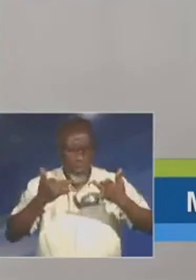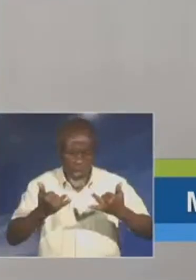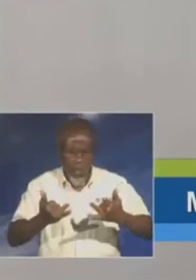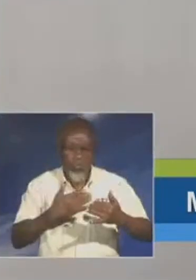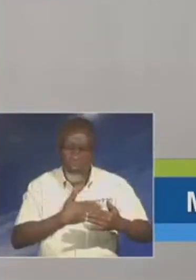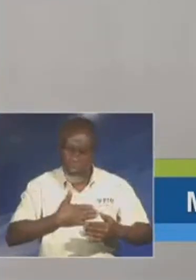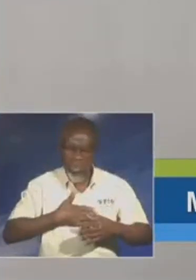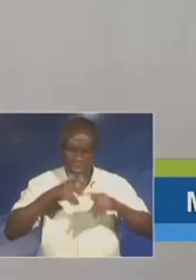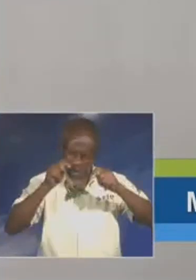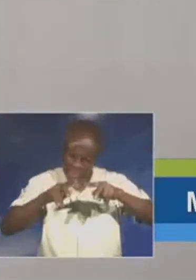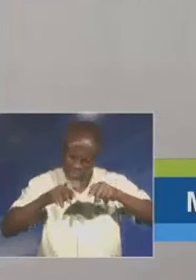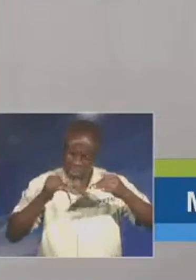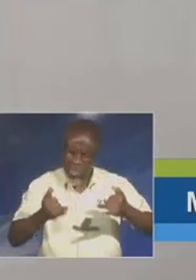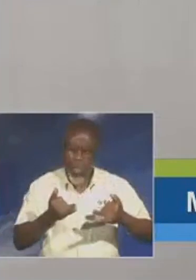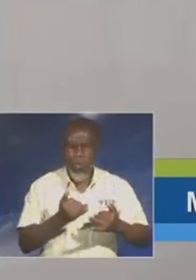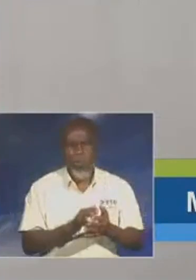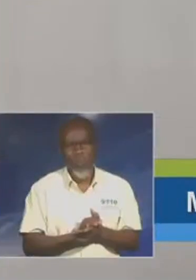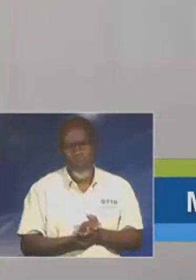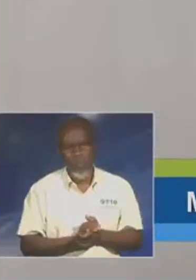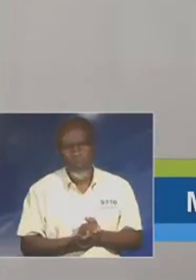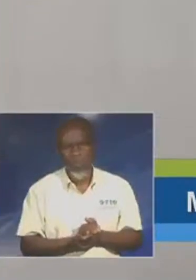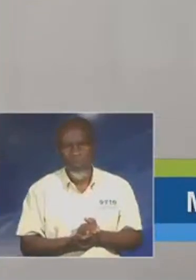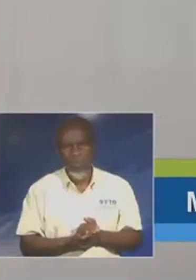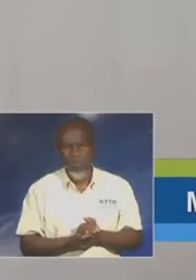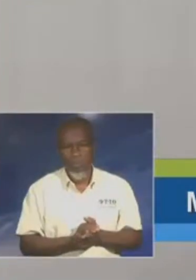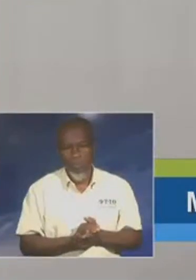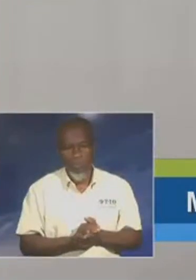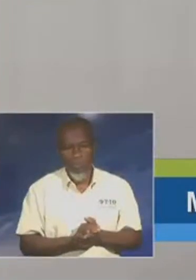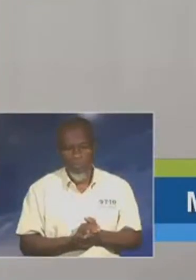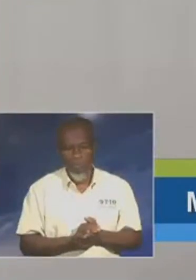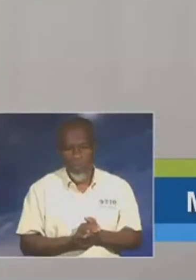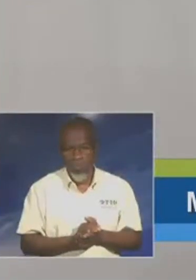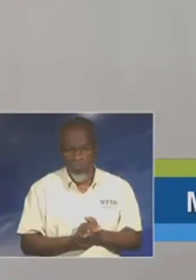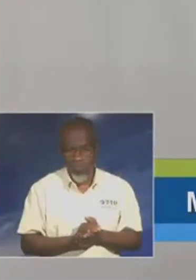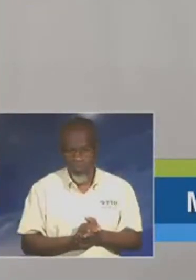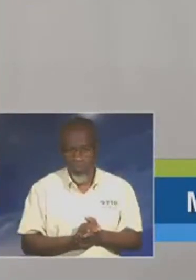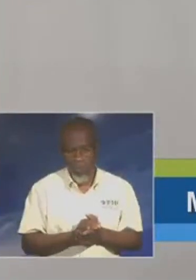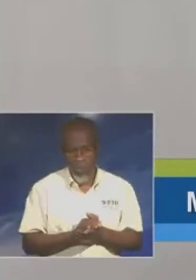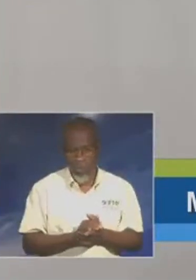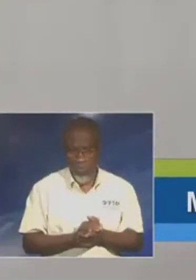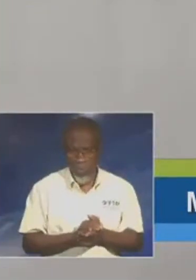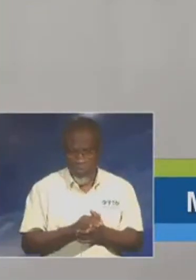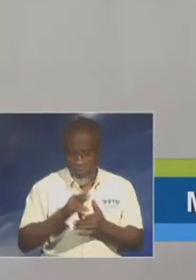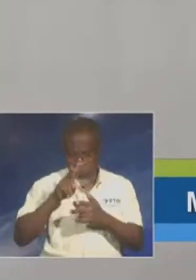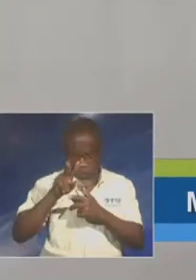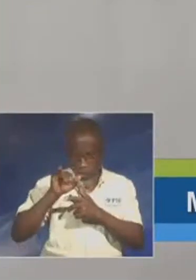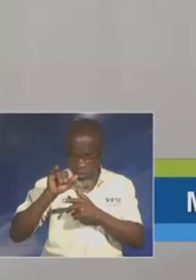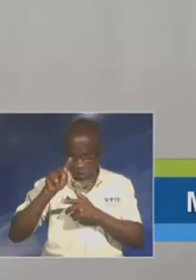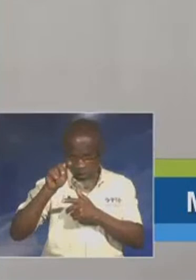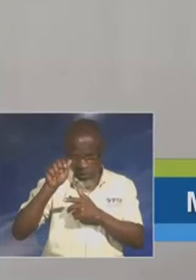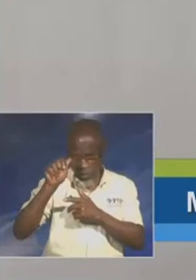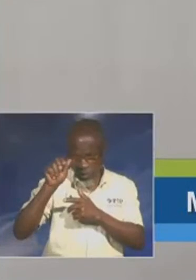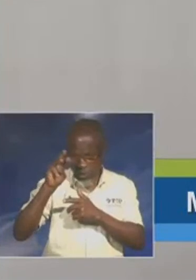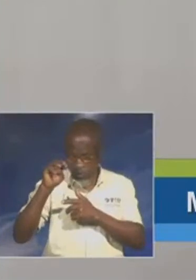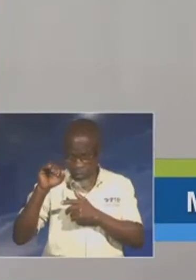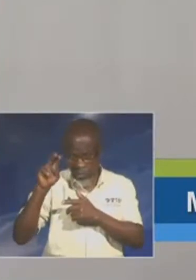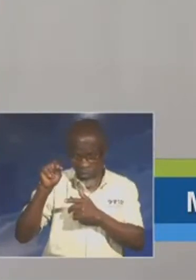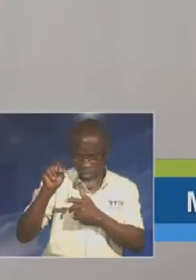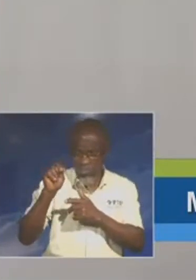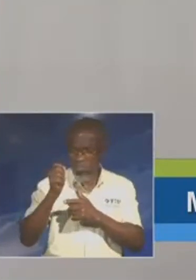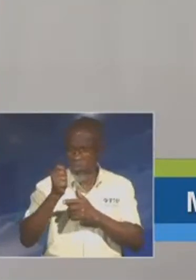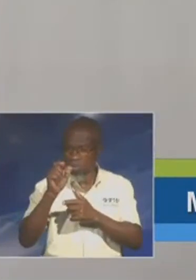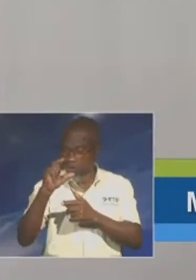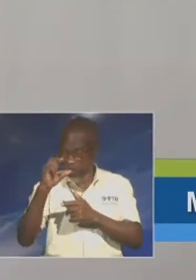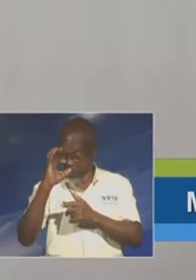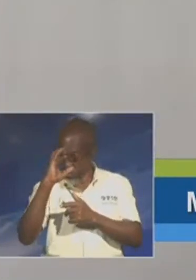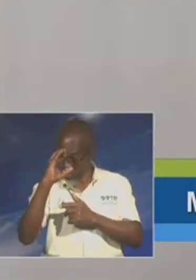can use, as the minister mentioned: vitamin C, vitamin D, your Advil, your ibuprofen